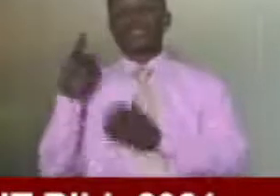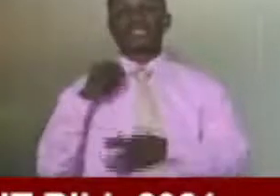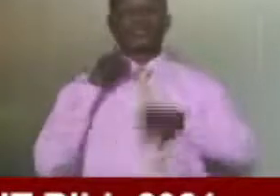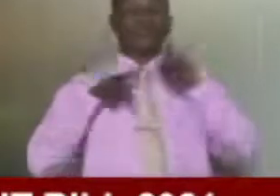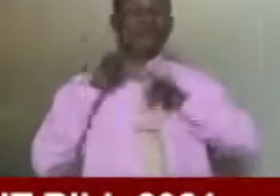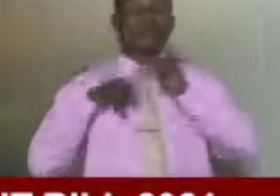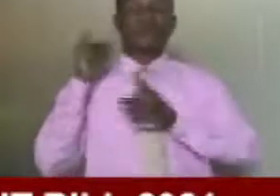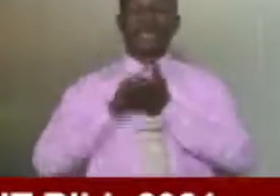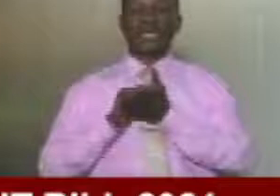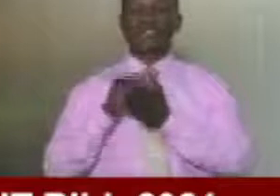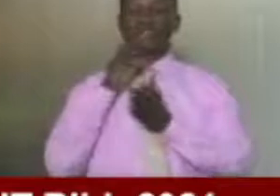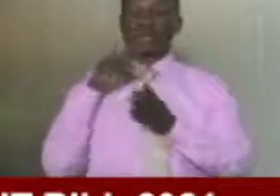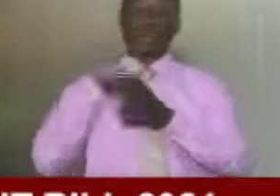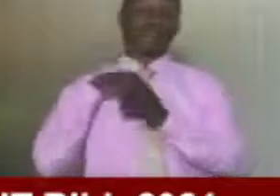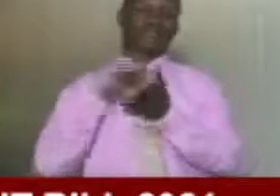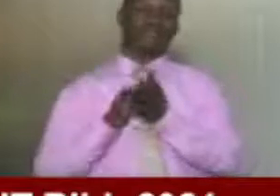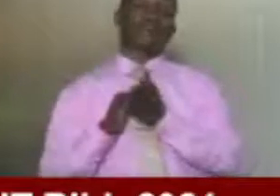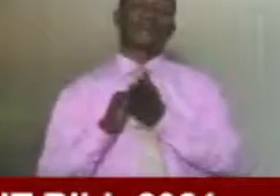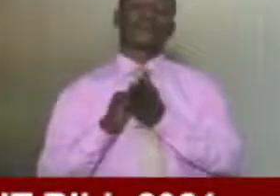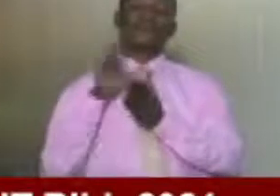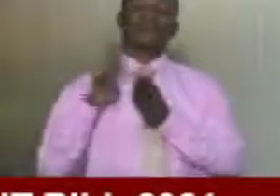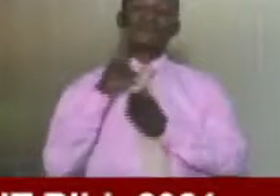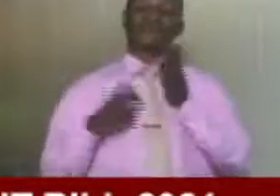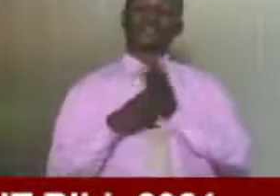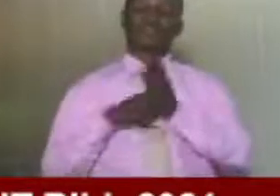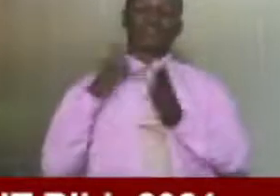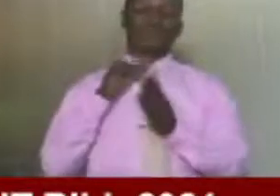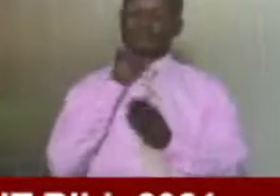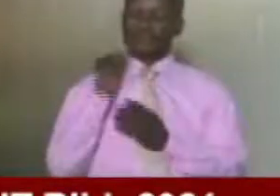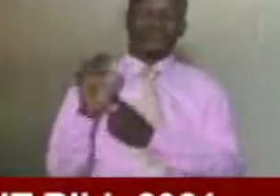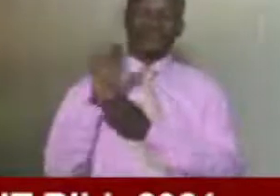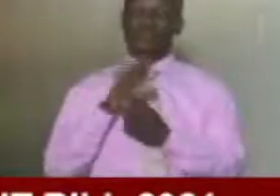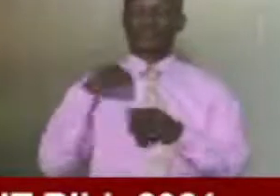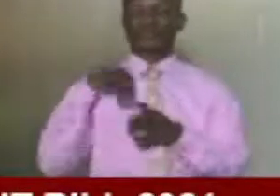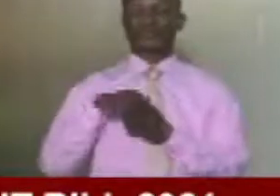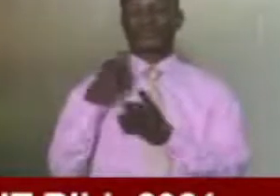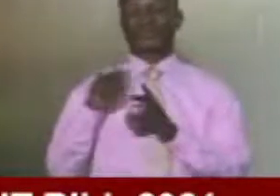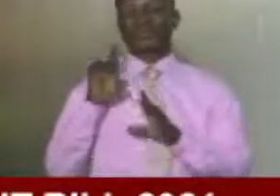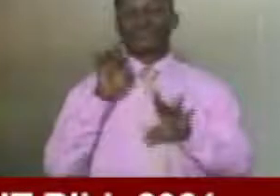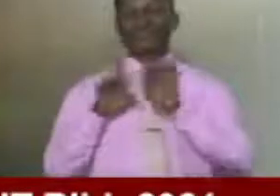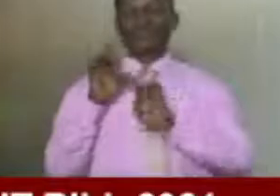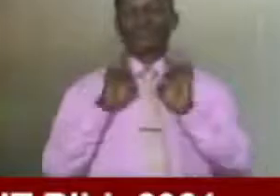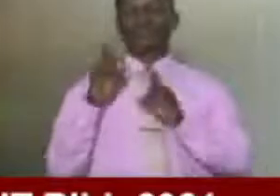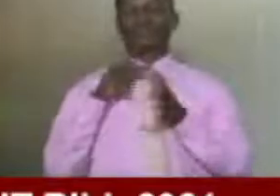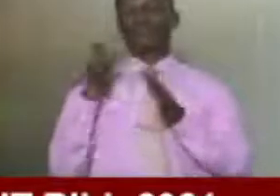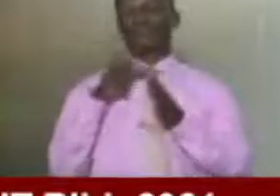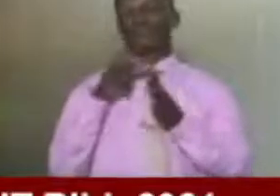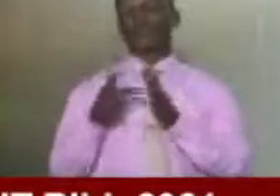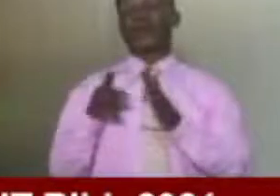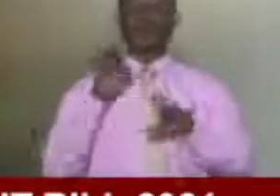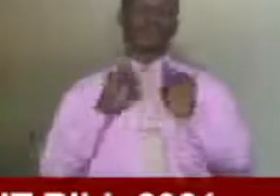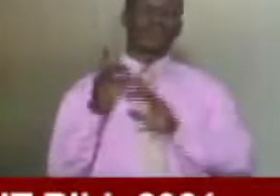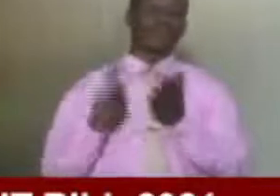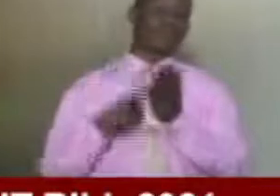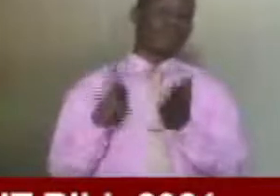bearers of the tickets do not necessarily reflect the choice of the popular choice. So yes, sometimes